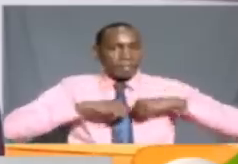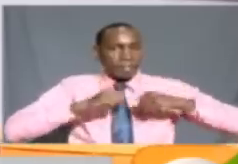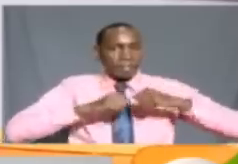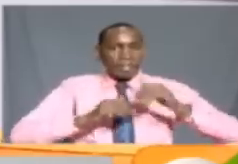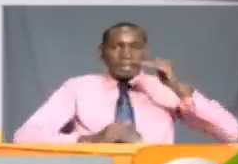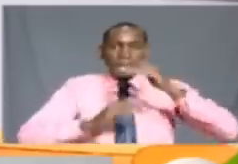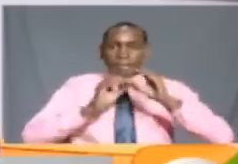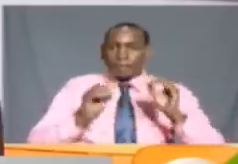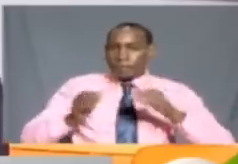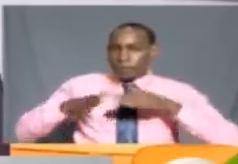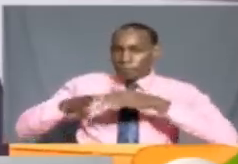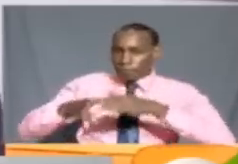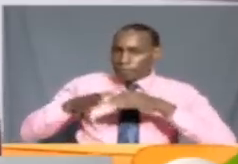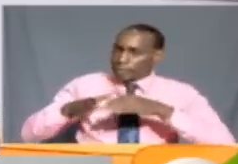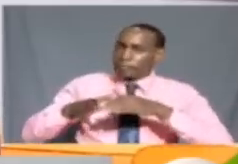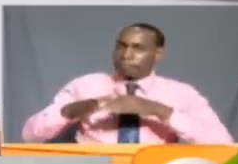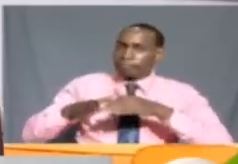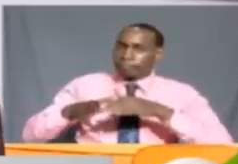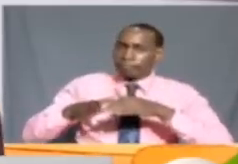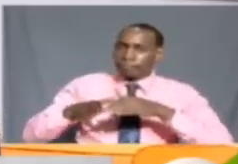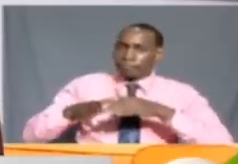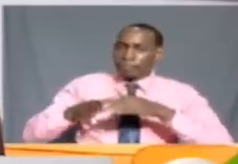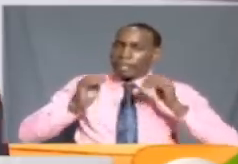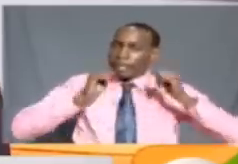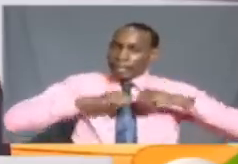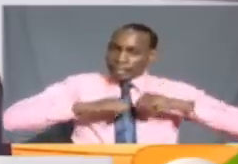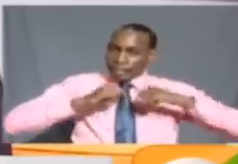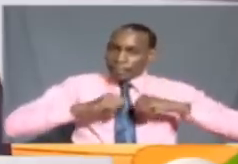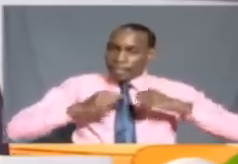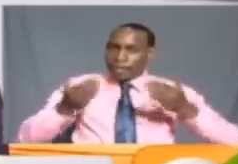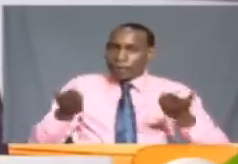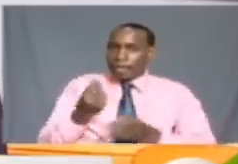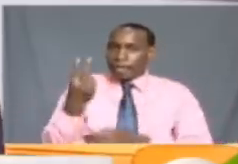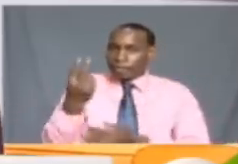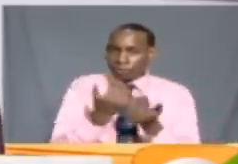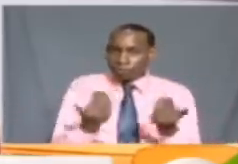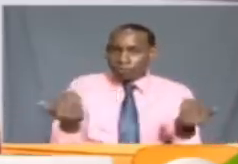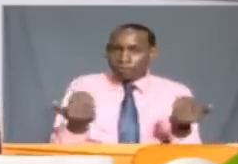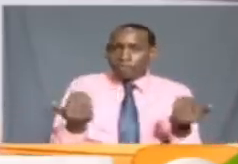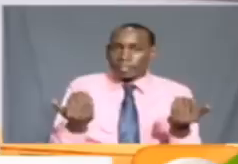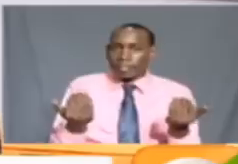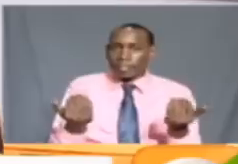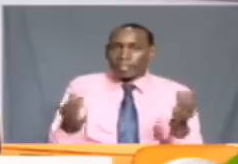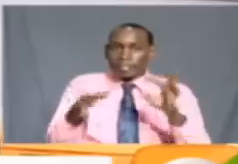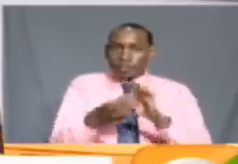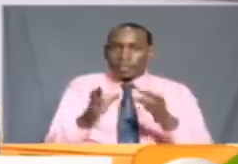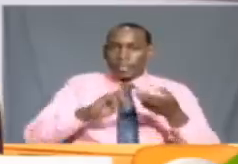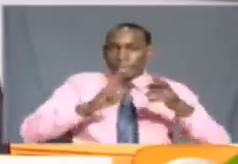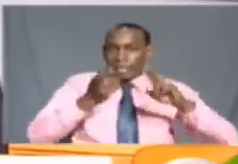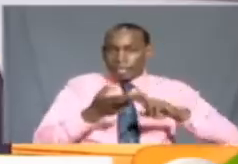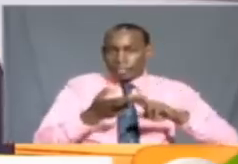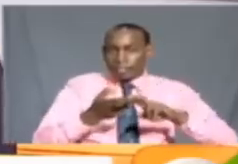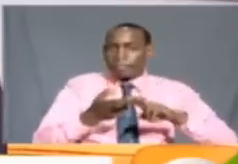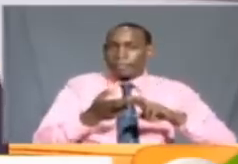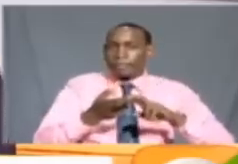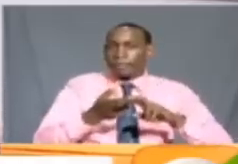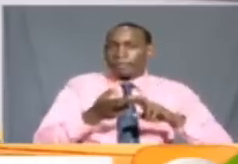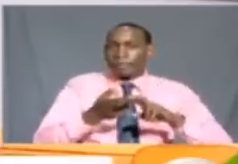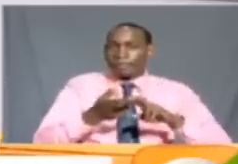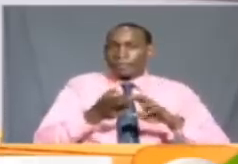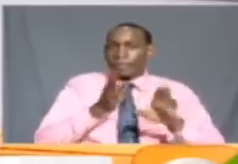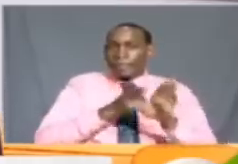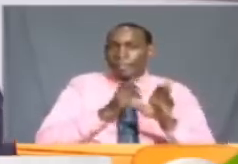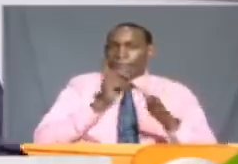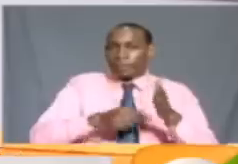to sex in terms of consensual, or where two children actually are in a relationship and they're doing what would probably